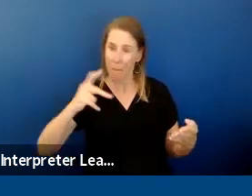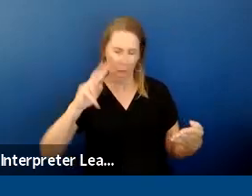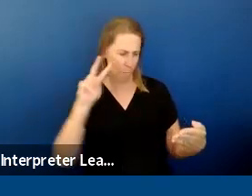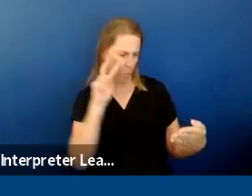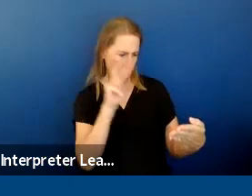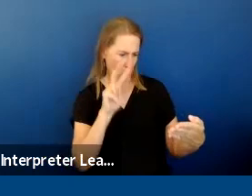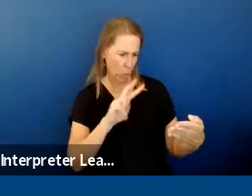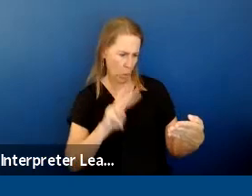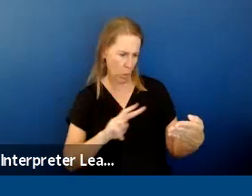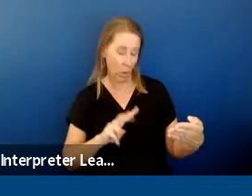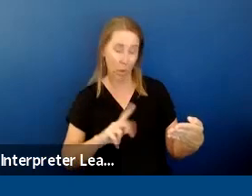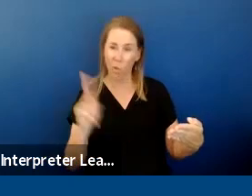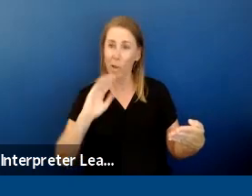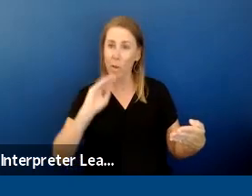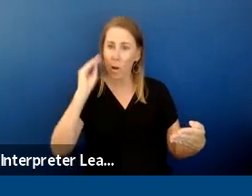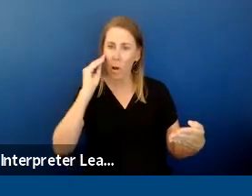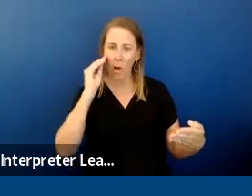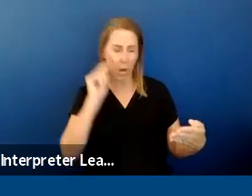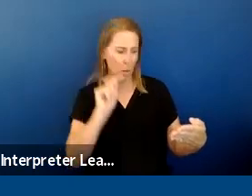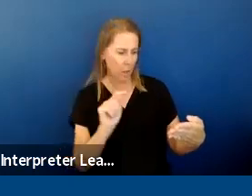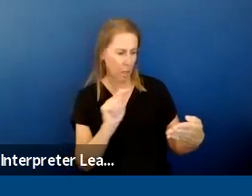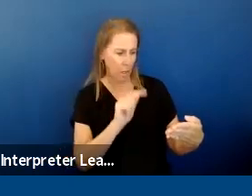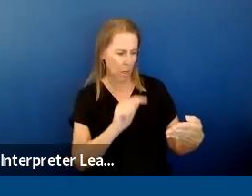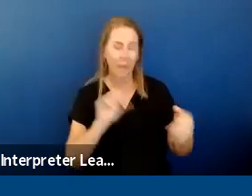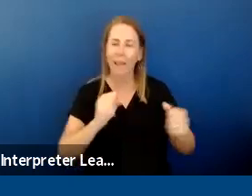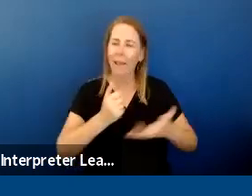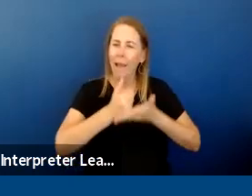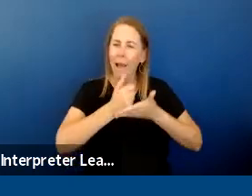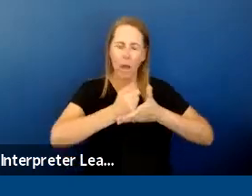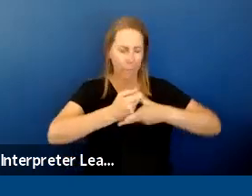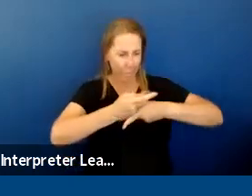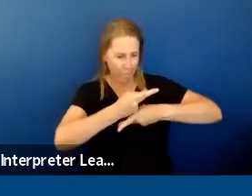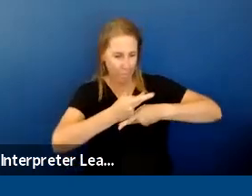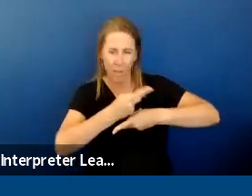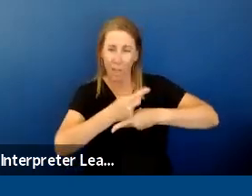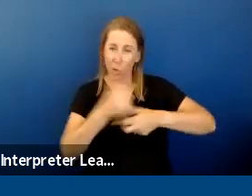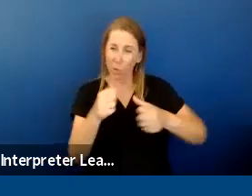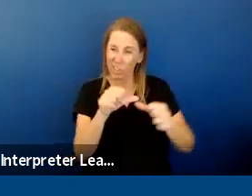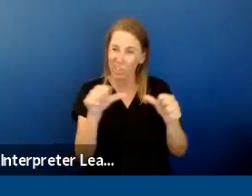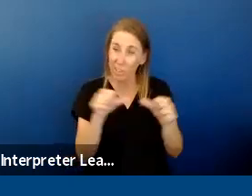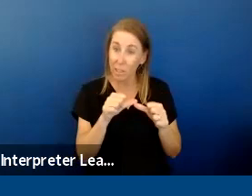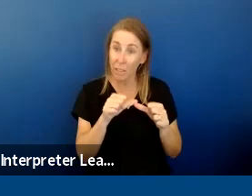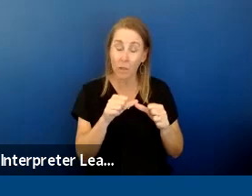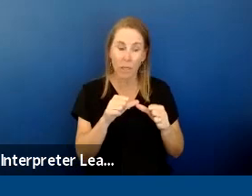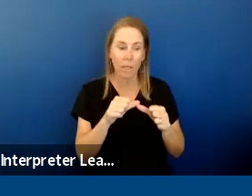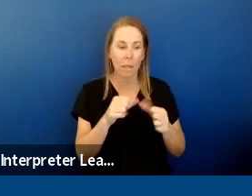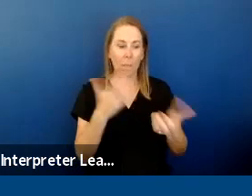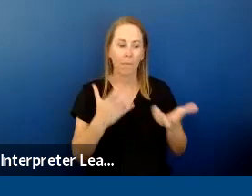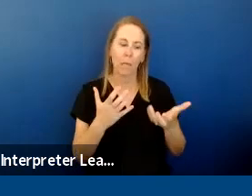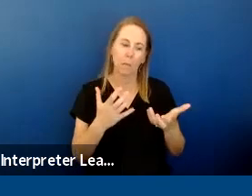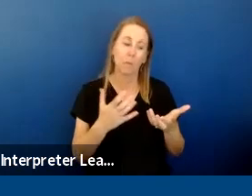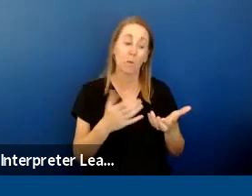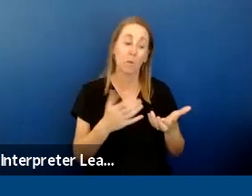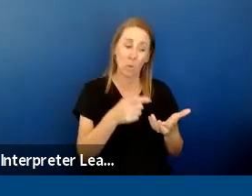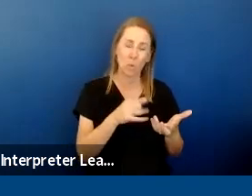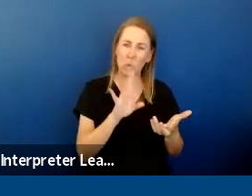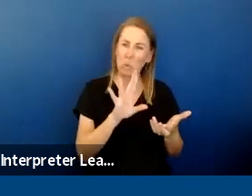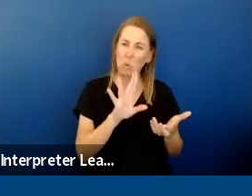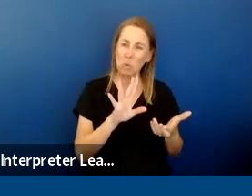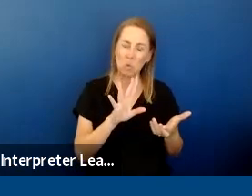the soils, as opposed to some areas where the fire burned a little bit less severe and would not have a bad soil